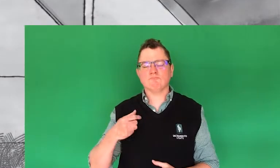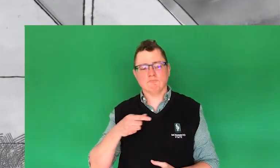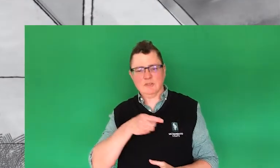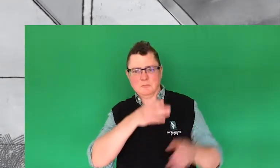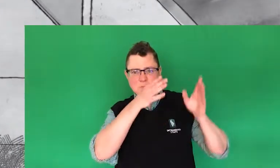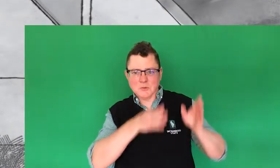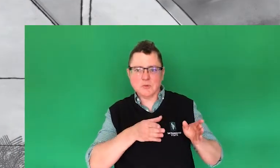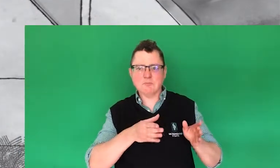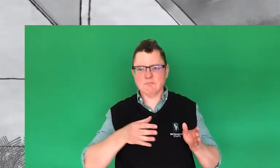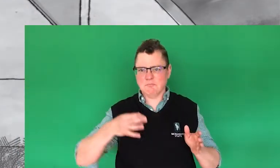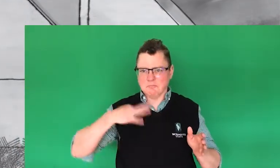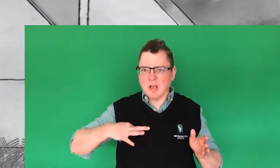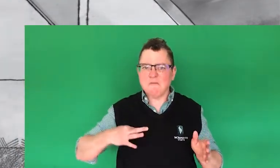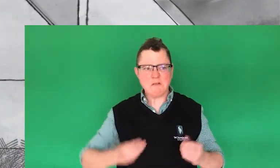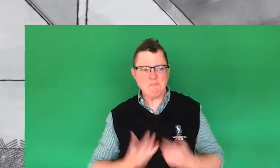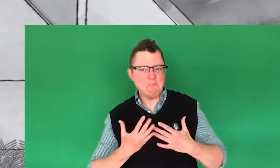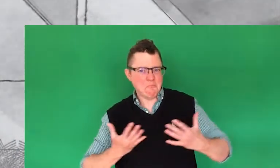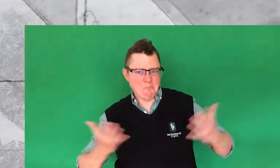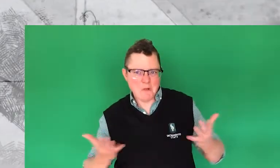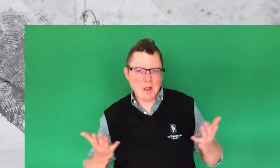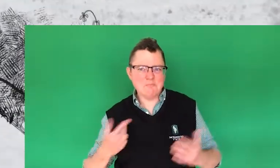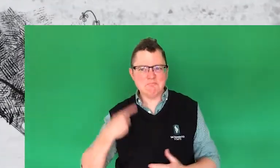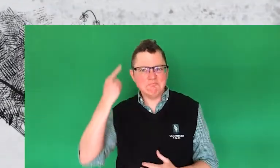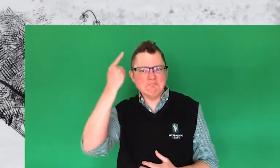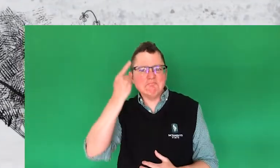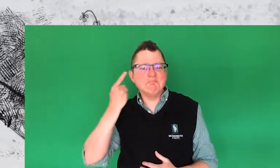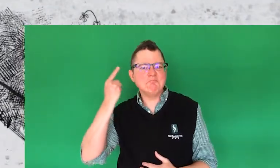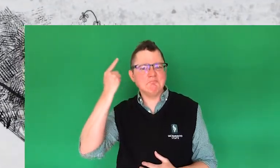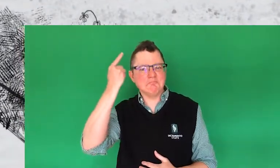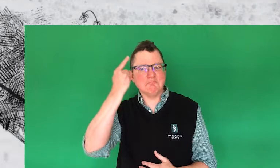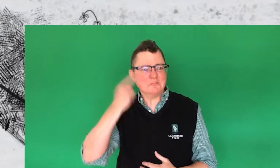What does this person get for doing this every day?